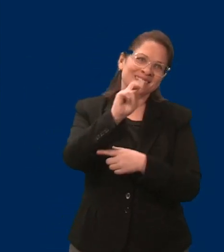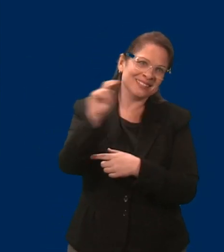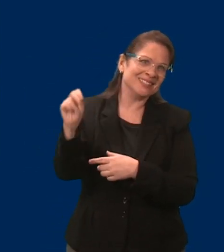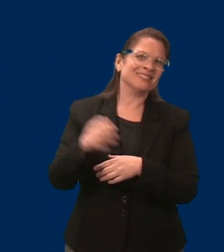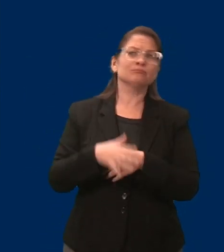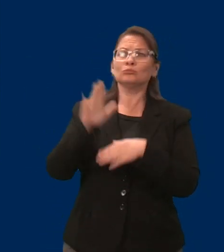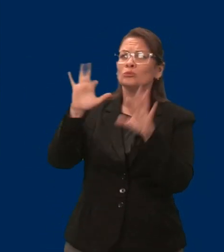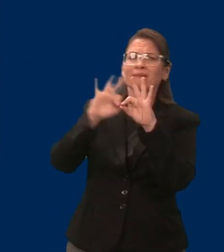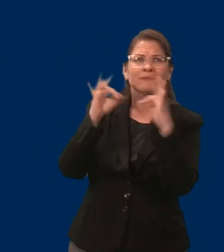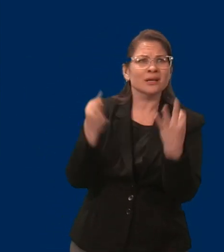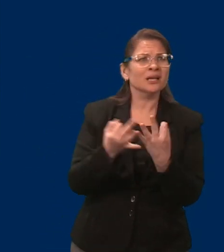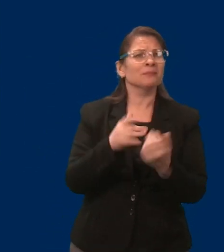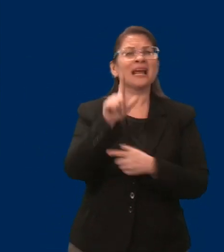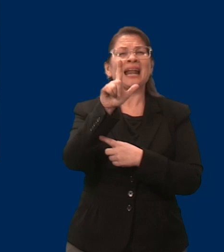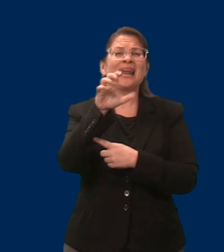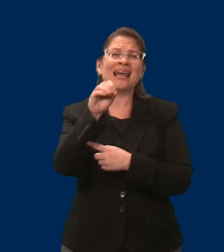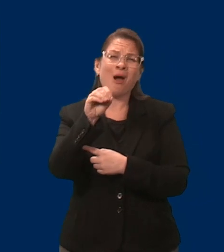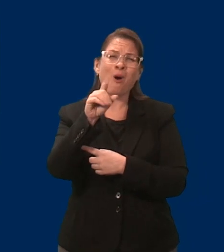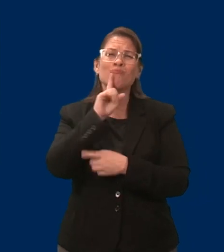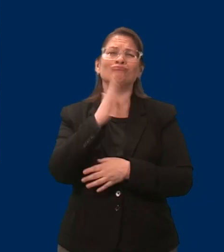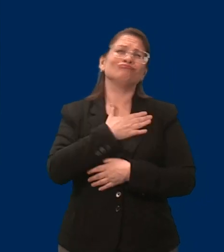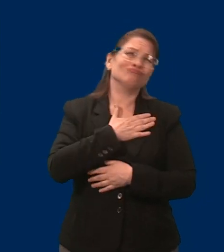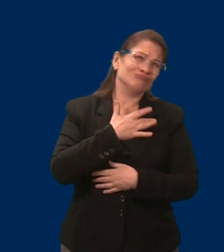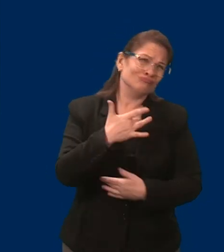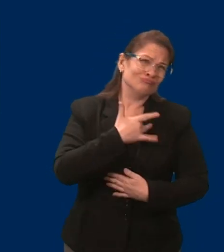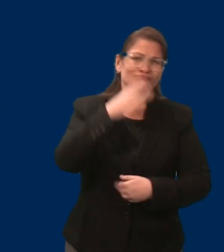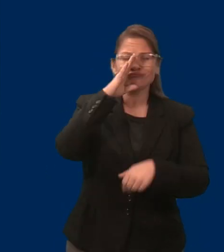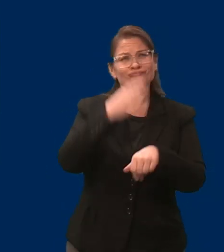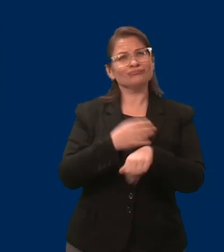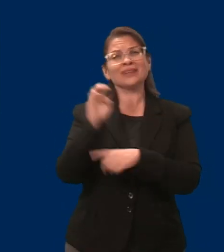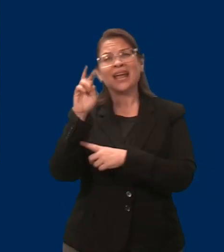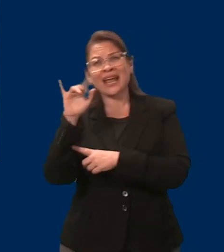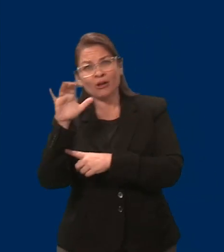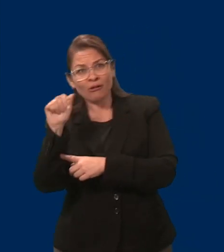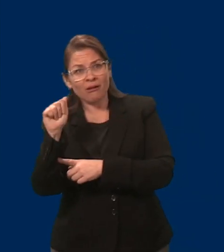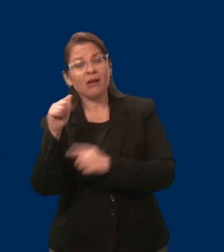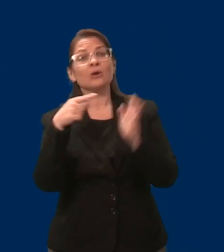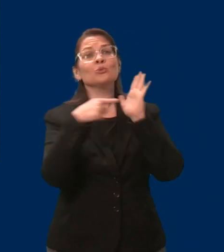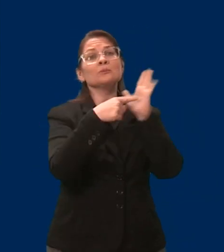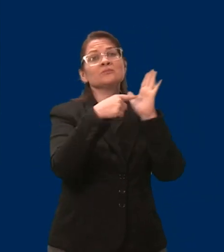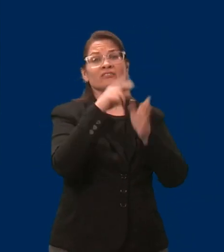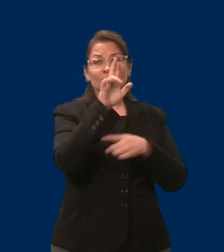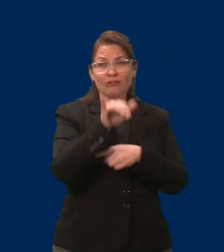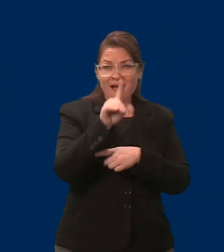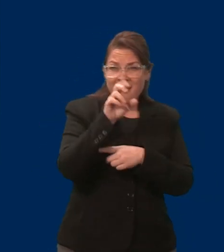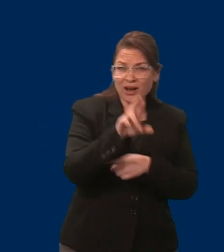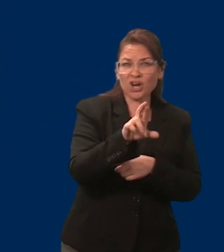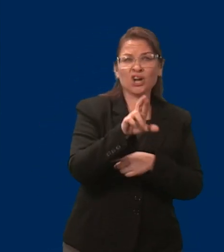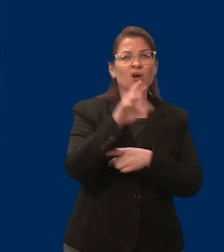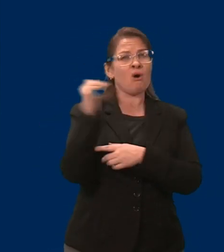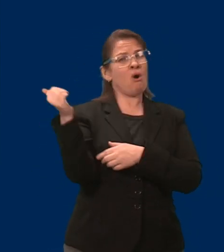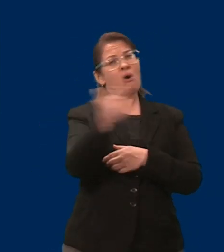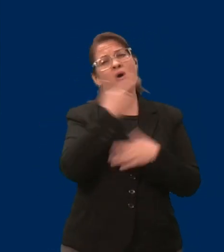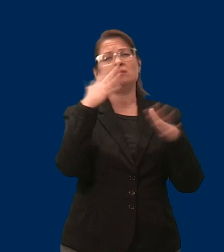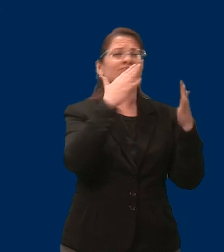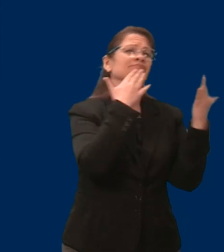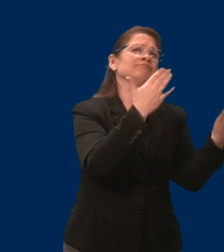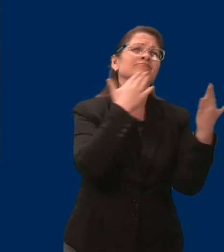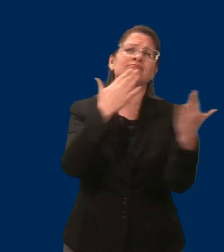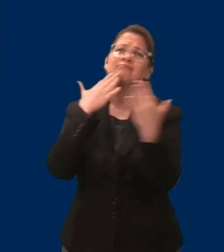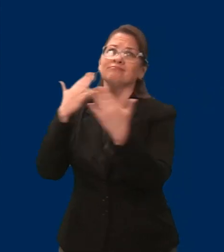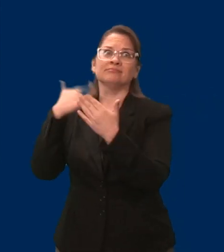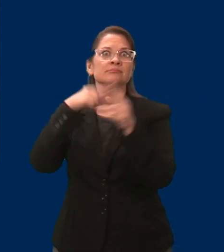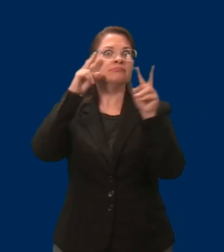Leo, Erica, and Representative Reyer for this conversation today. We look forward to the day when families that face